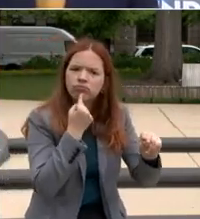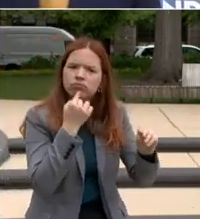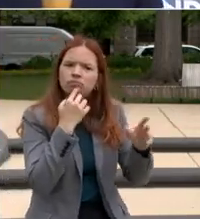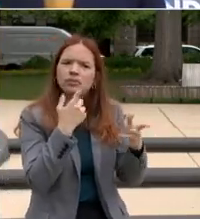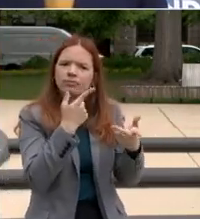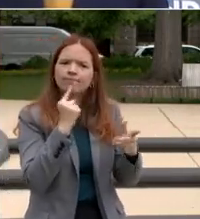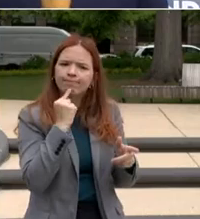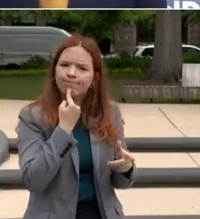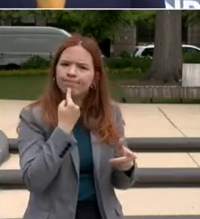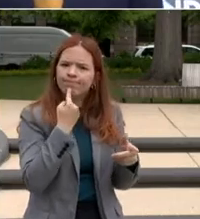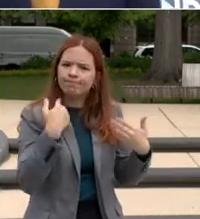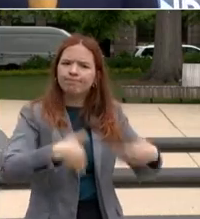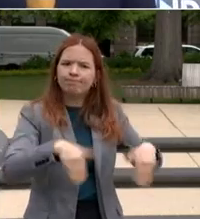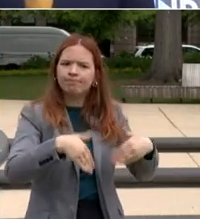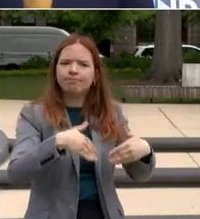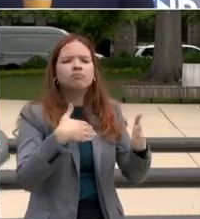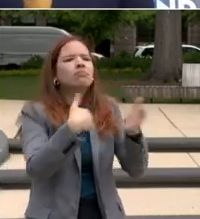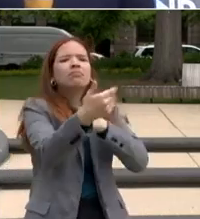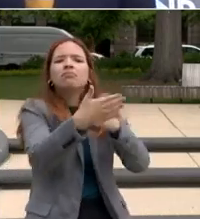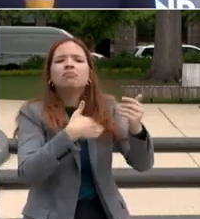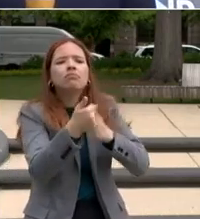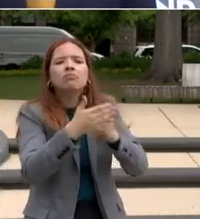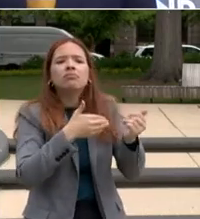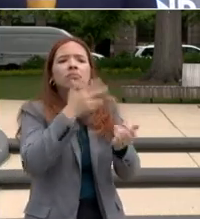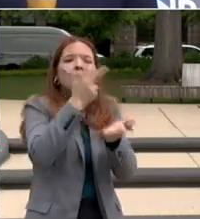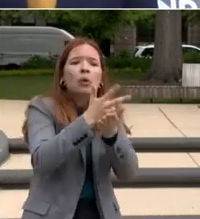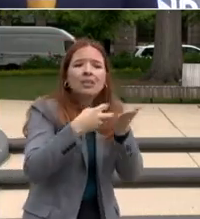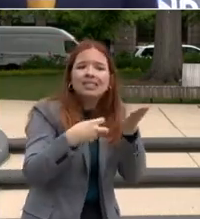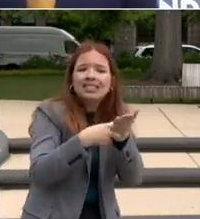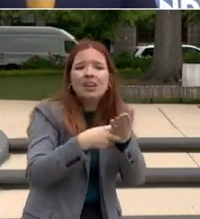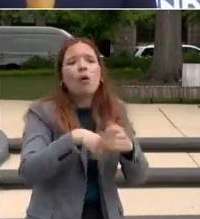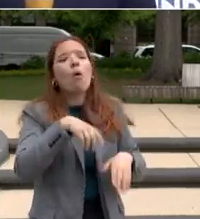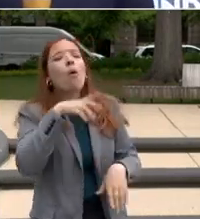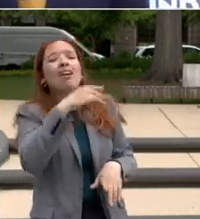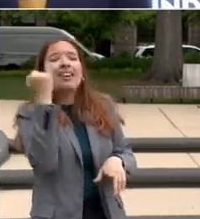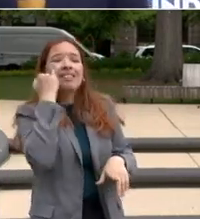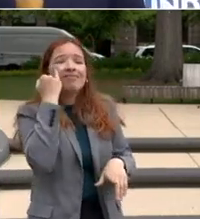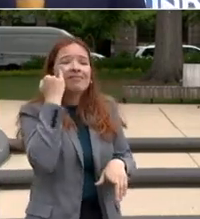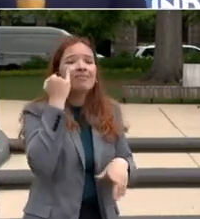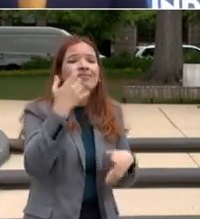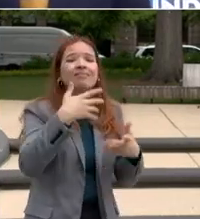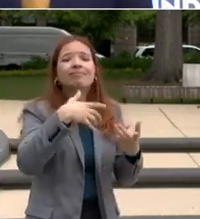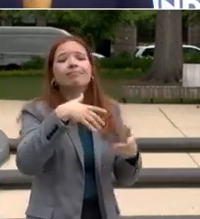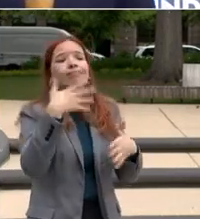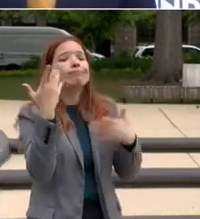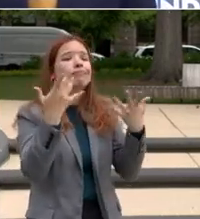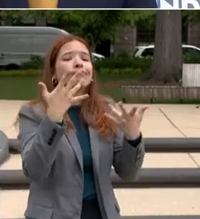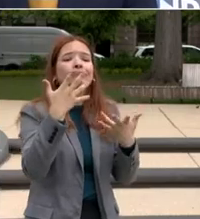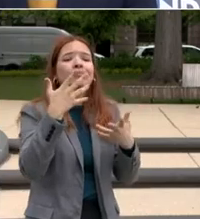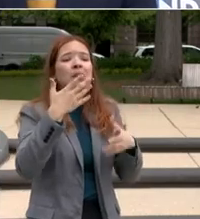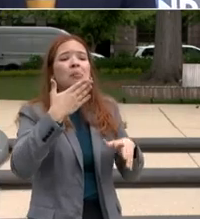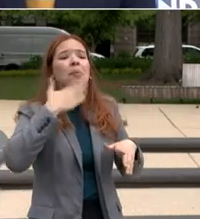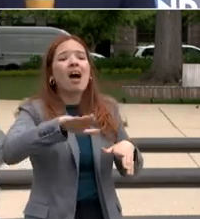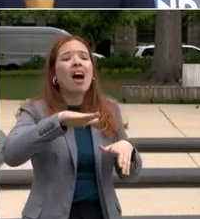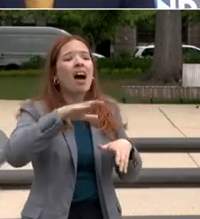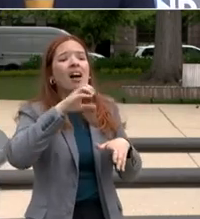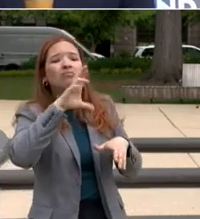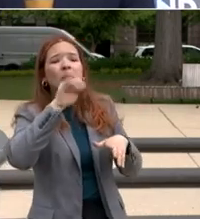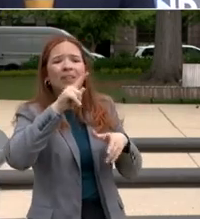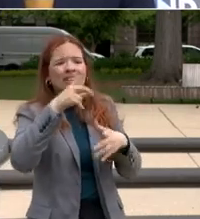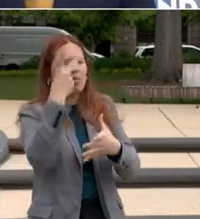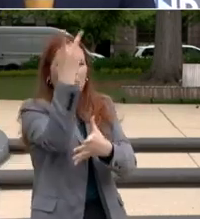parking tickets, whether it's people who are committing violent crimes. We think we have to hold the people accountable for